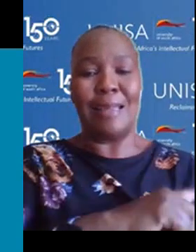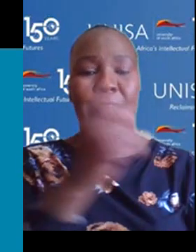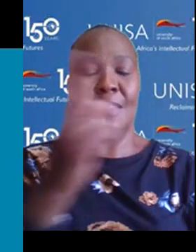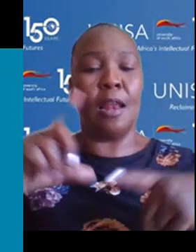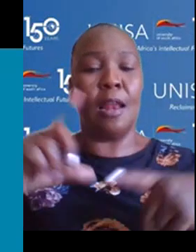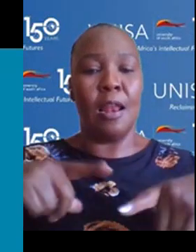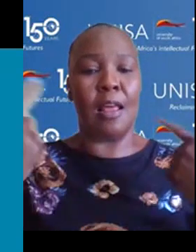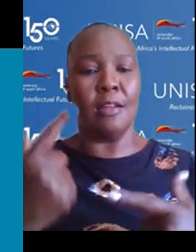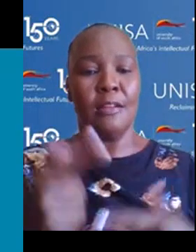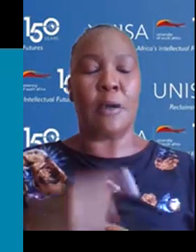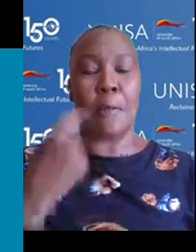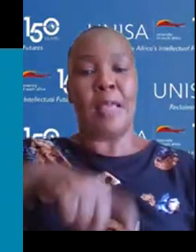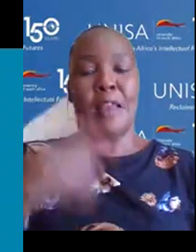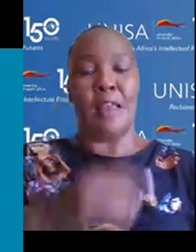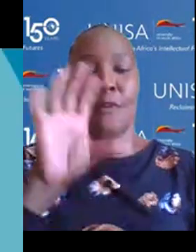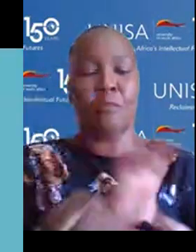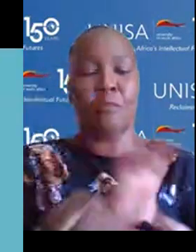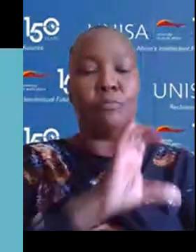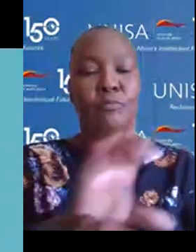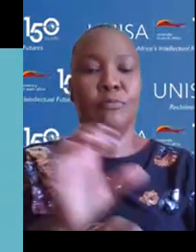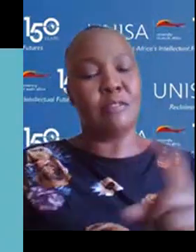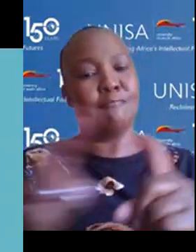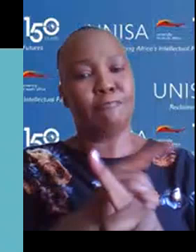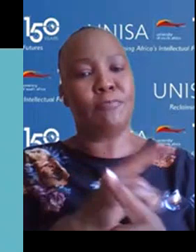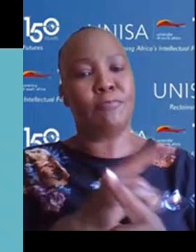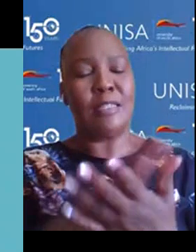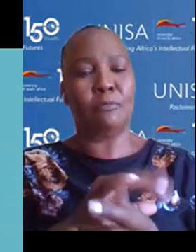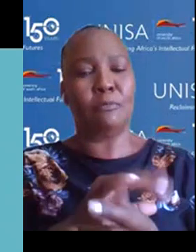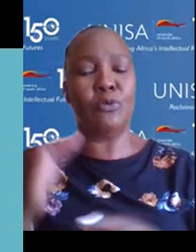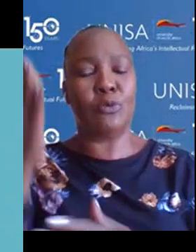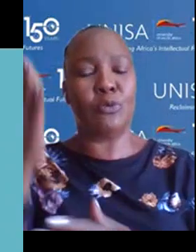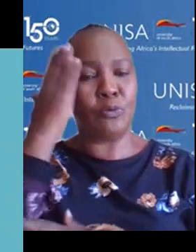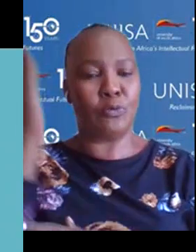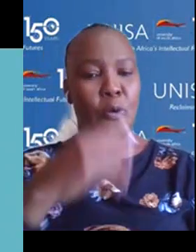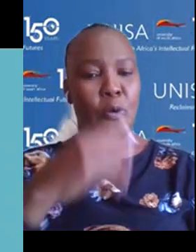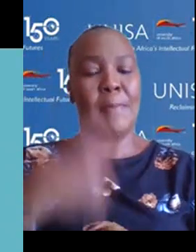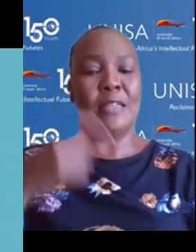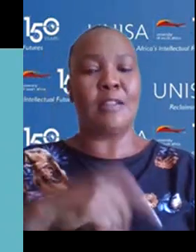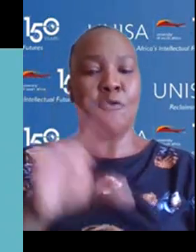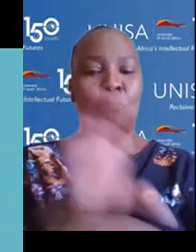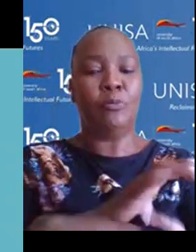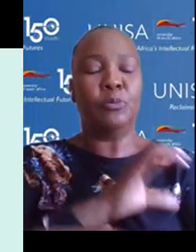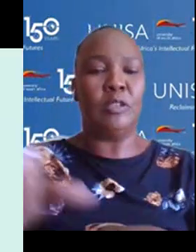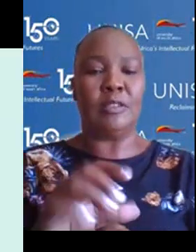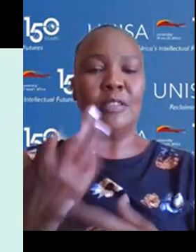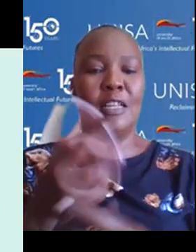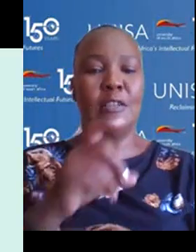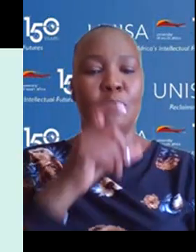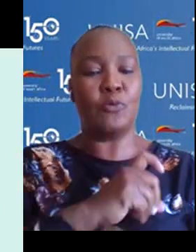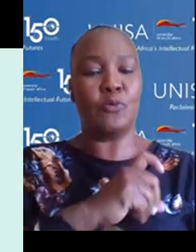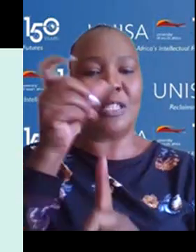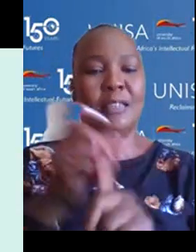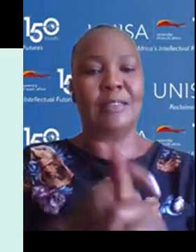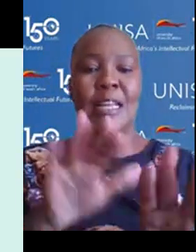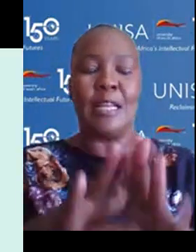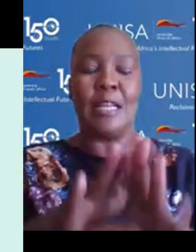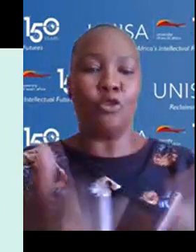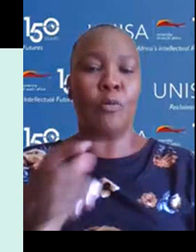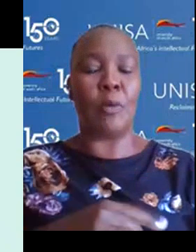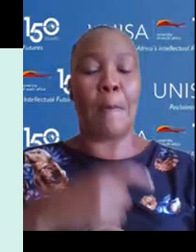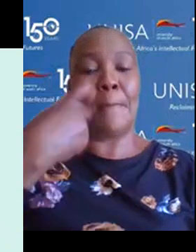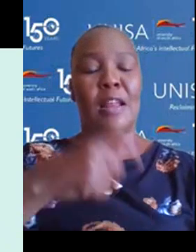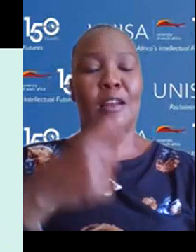called personal computers. Let's look at some of the most common types of personal computing devices and their uses. A desktop is a personal